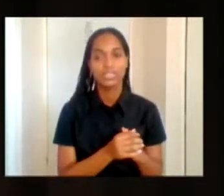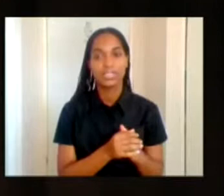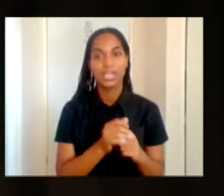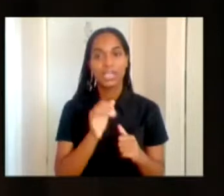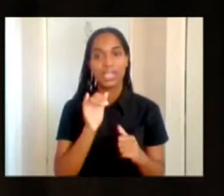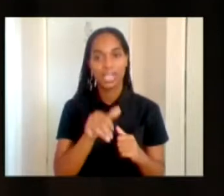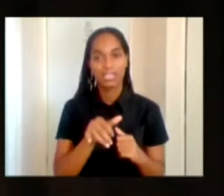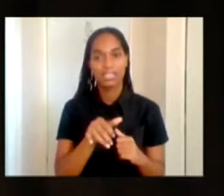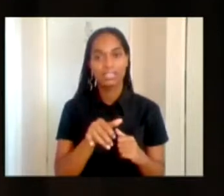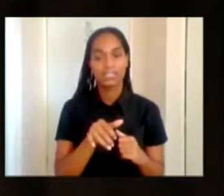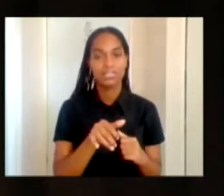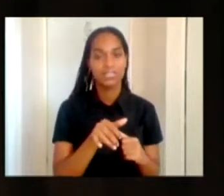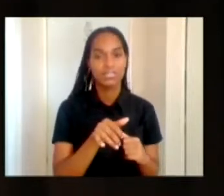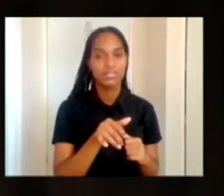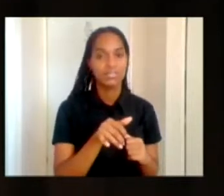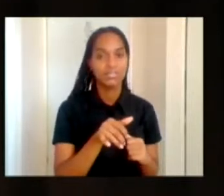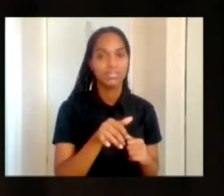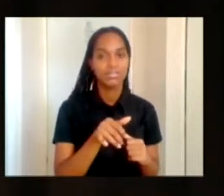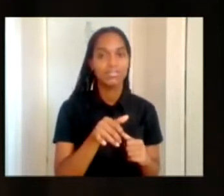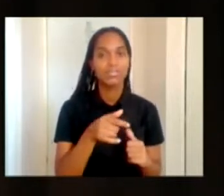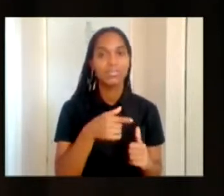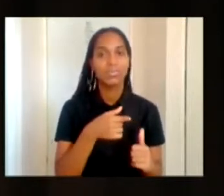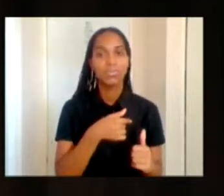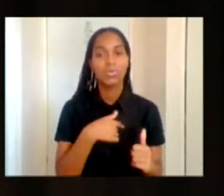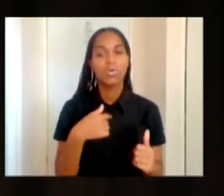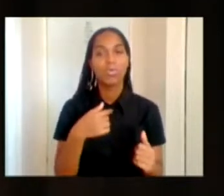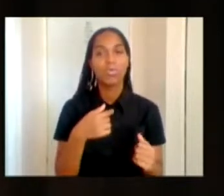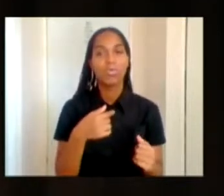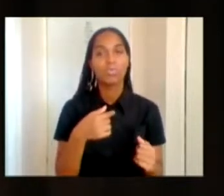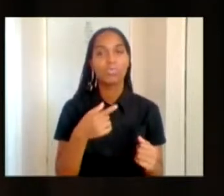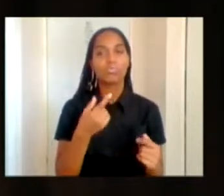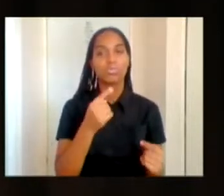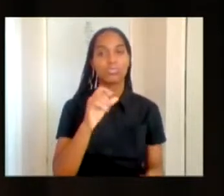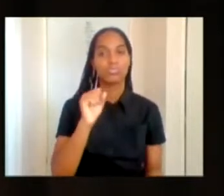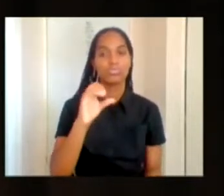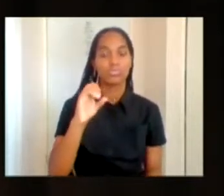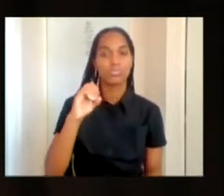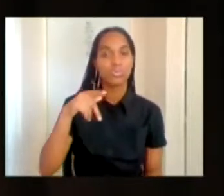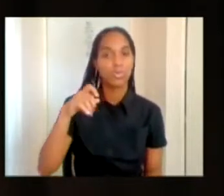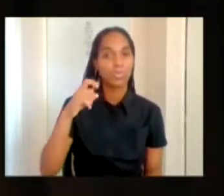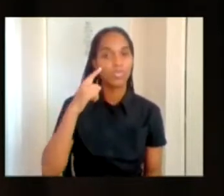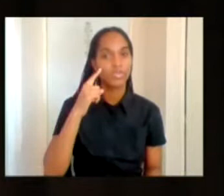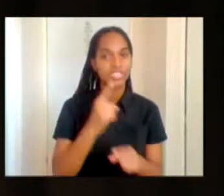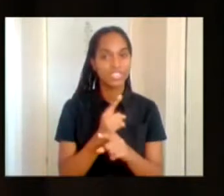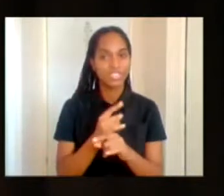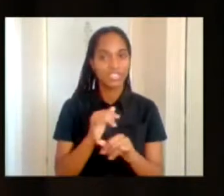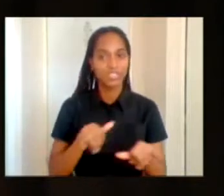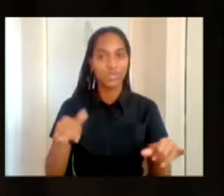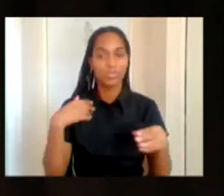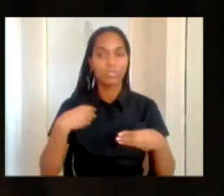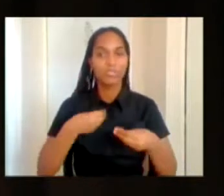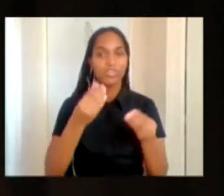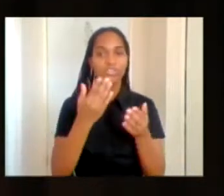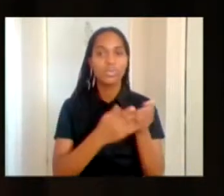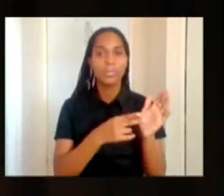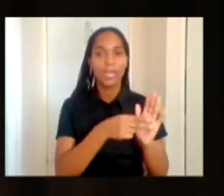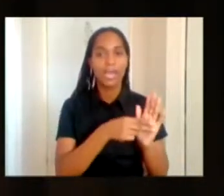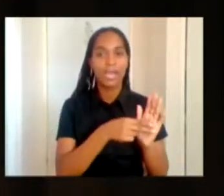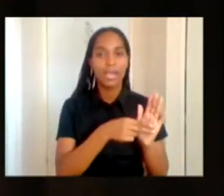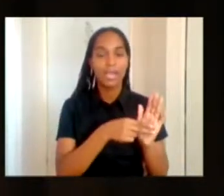intention of the, the scope of the that standard, which I will kind of provide some highlight. What has been